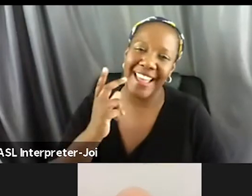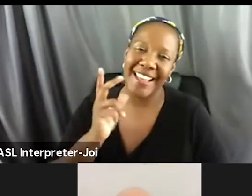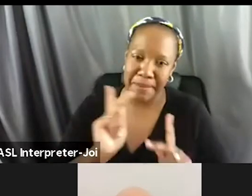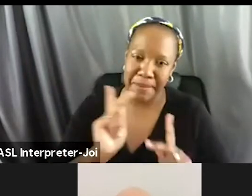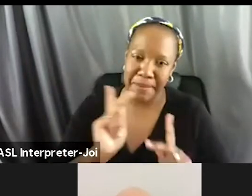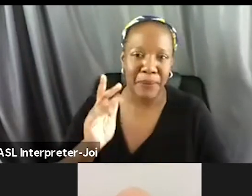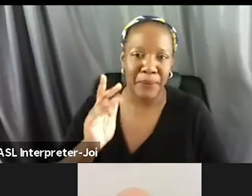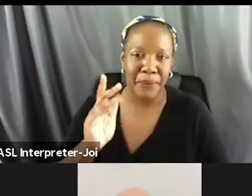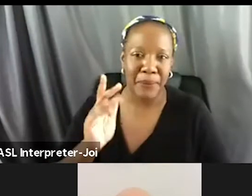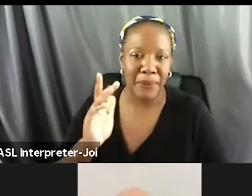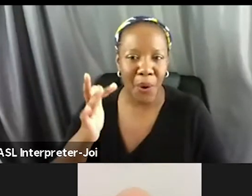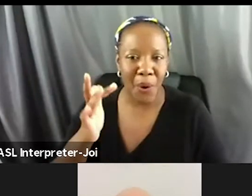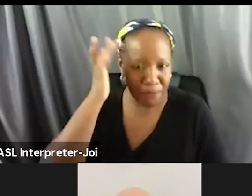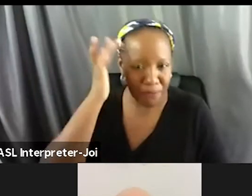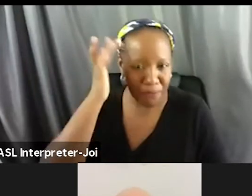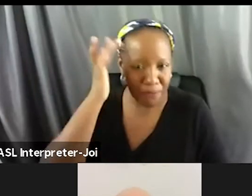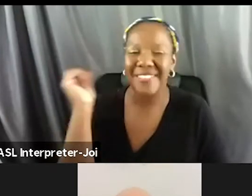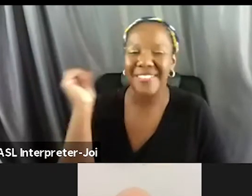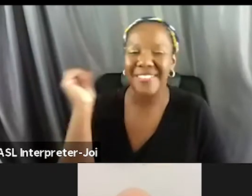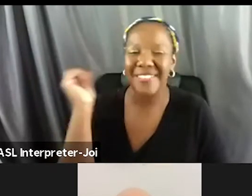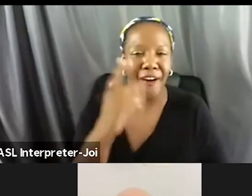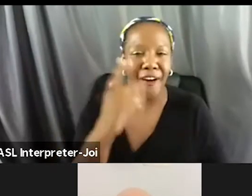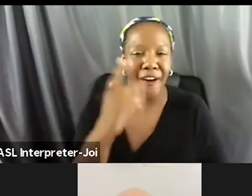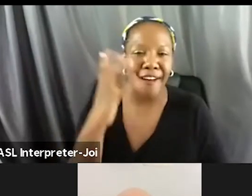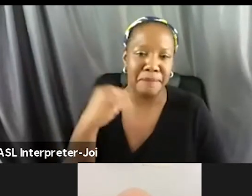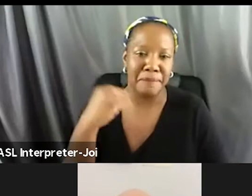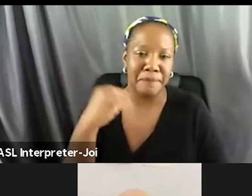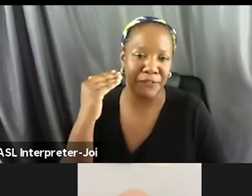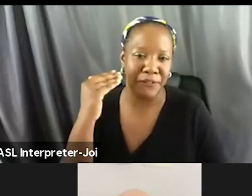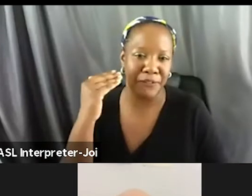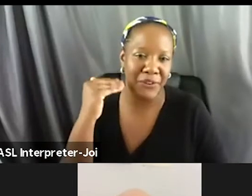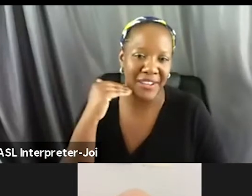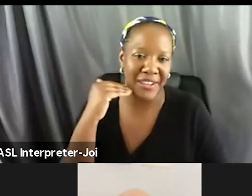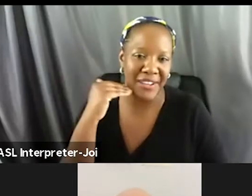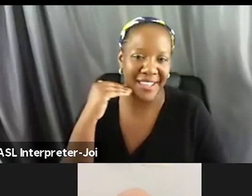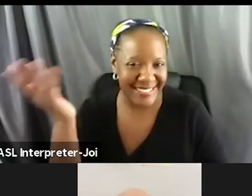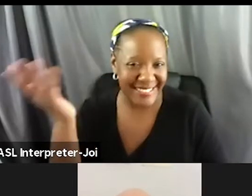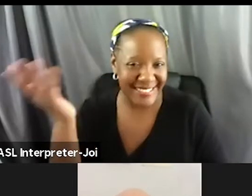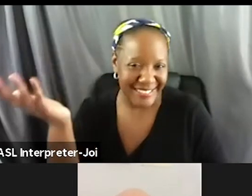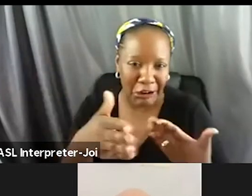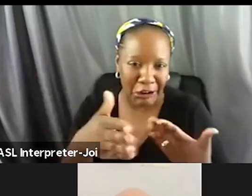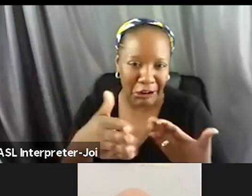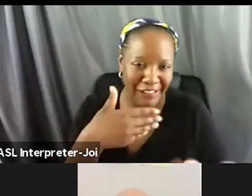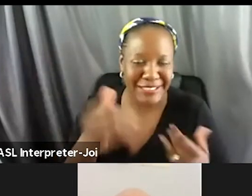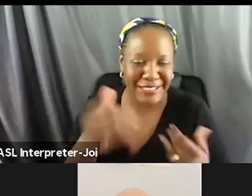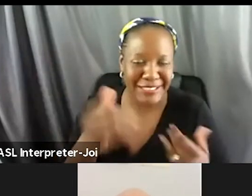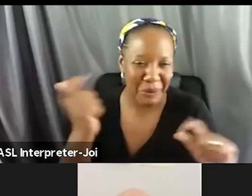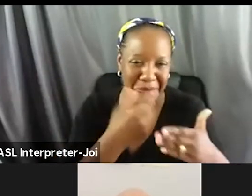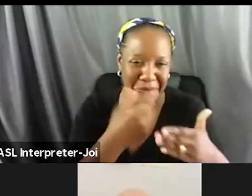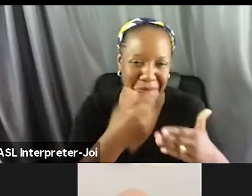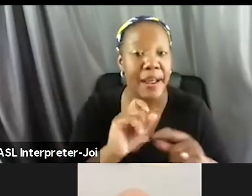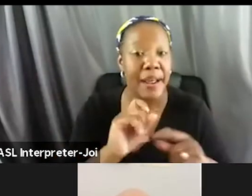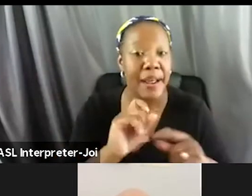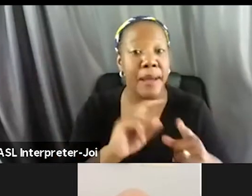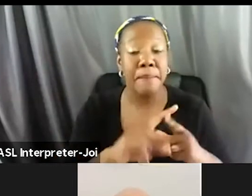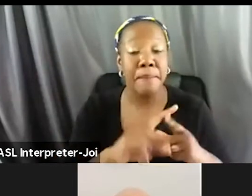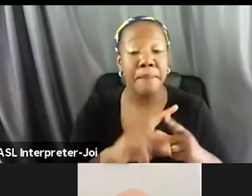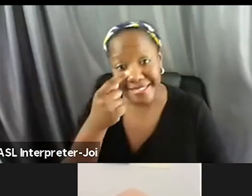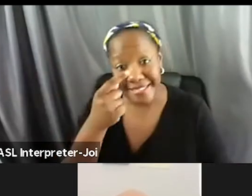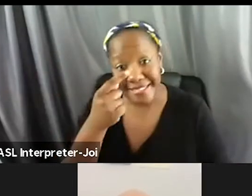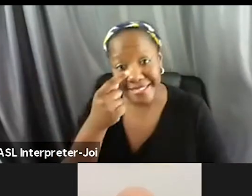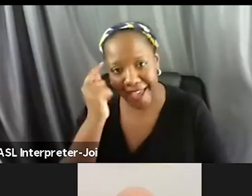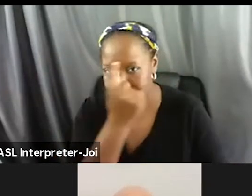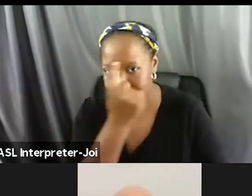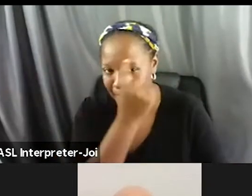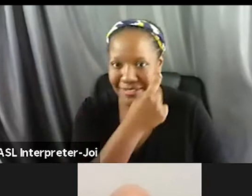have beautiful heads regardless. I think we're all just born with beautiful heads. But the eyebrows was a big thing for me. And even now I painted